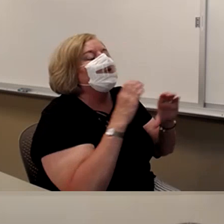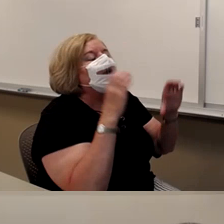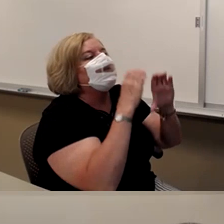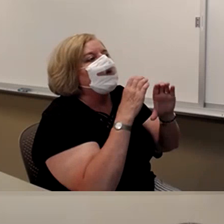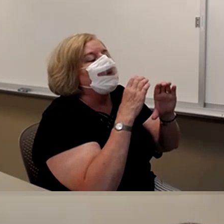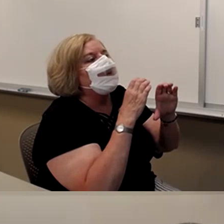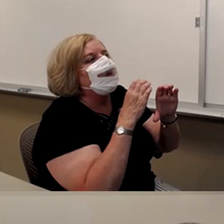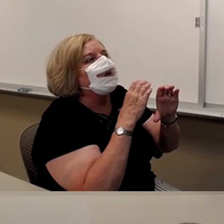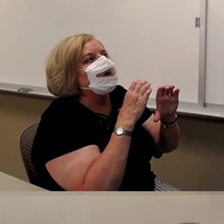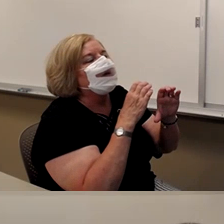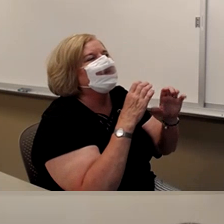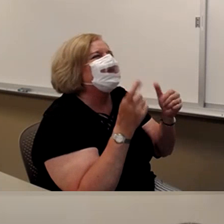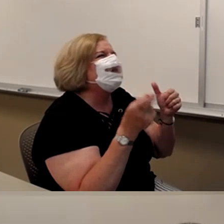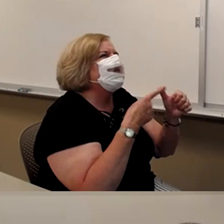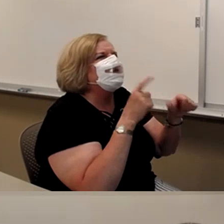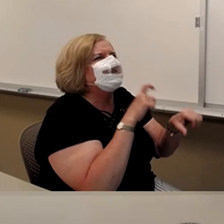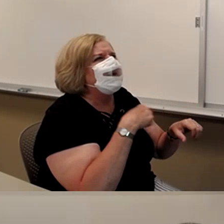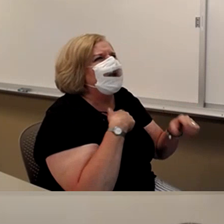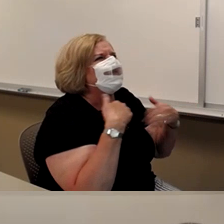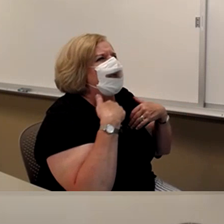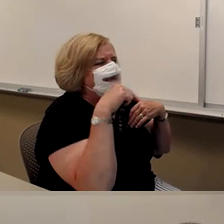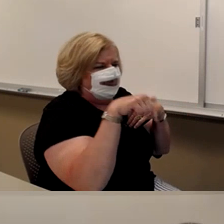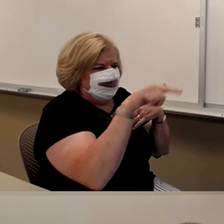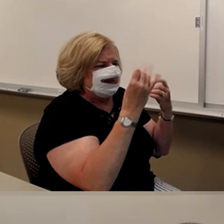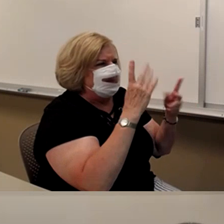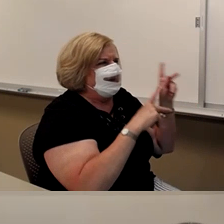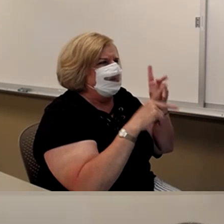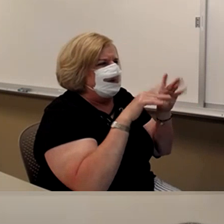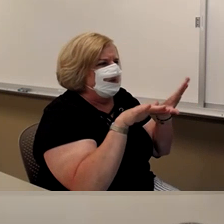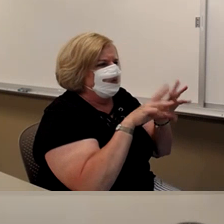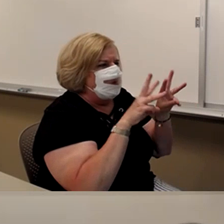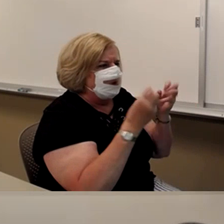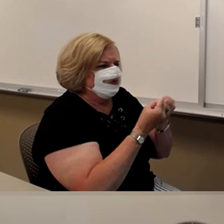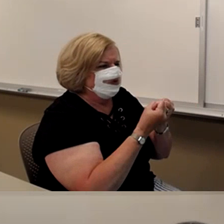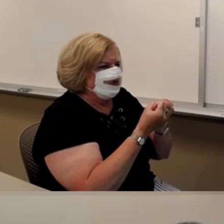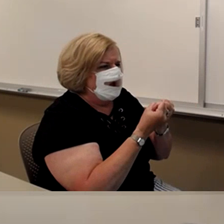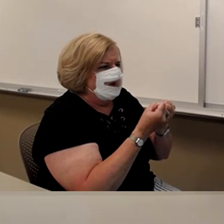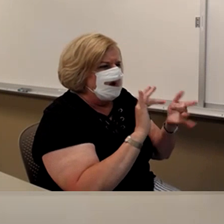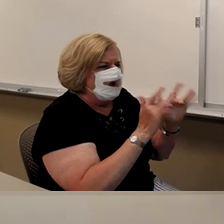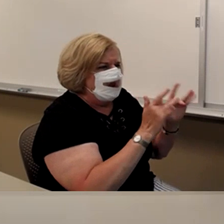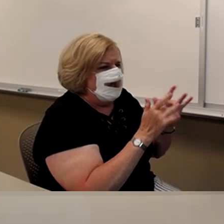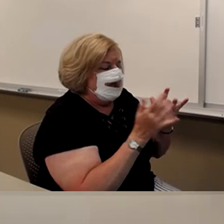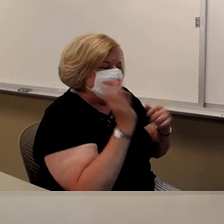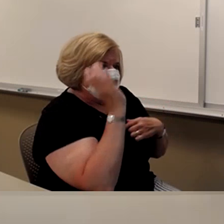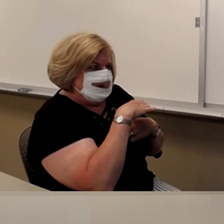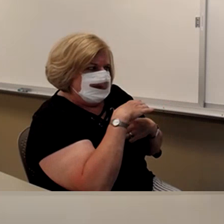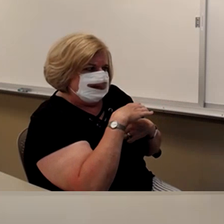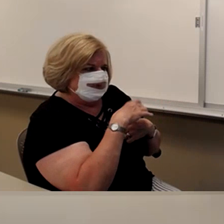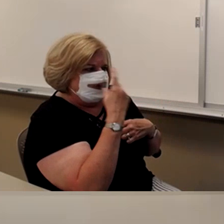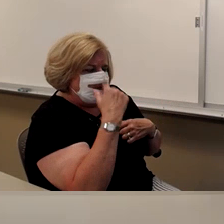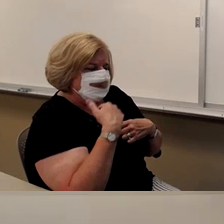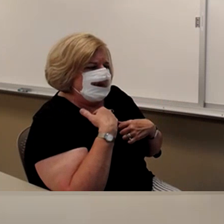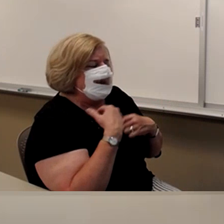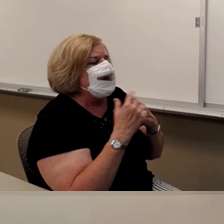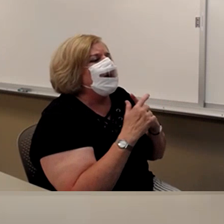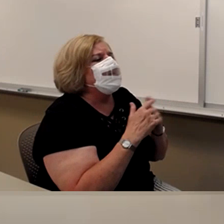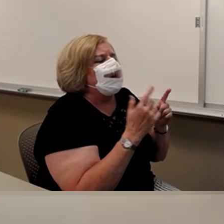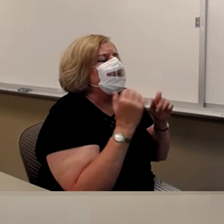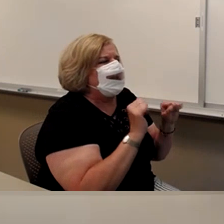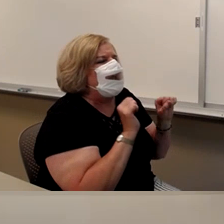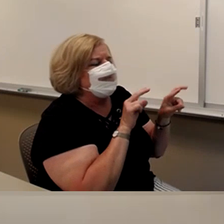said, this is the first time I've had this many people and doing a workshop in a virtual, which is kind of strange. So we can do some